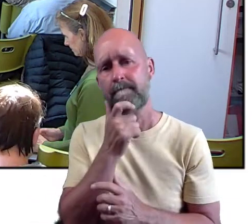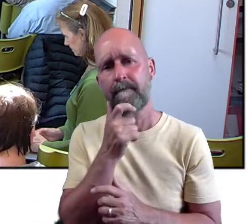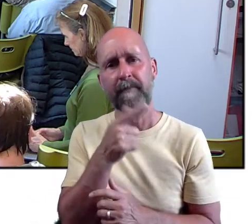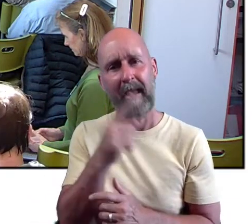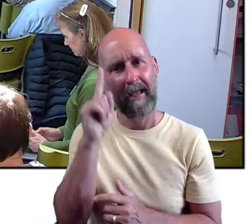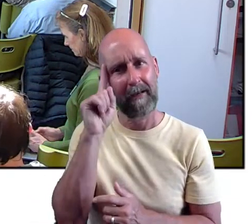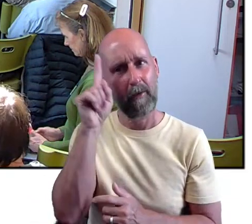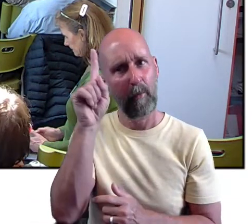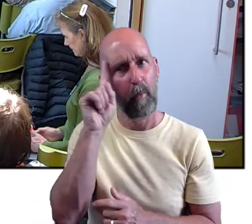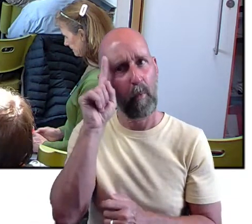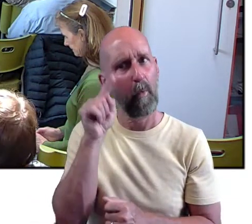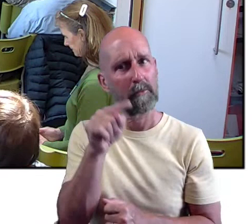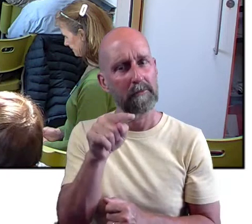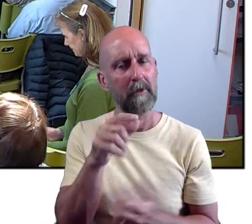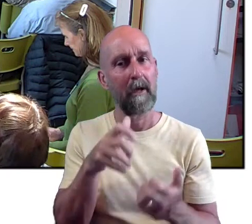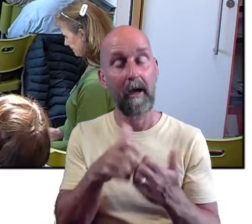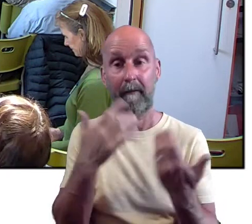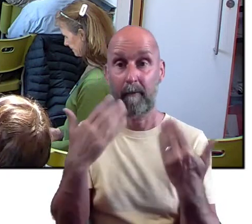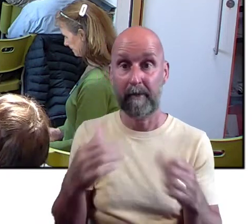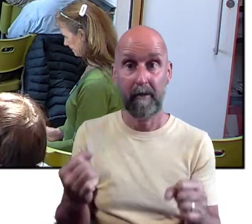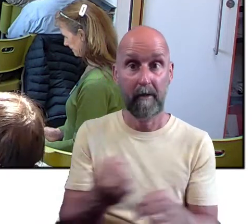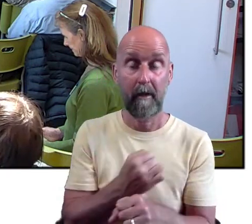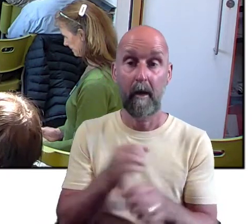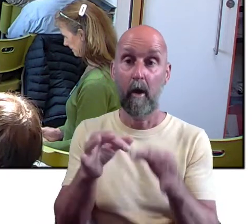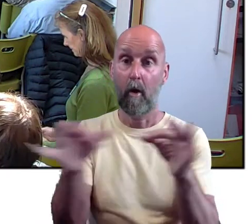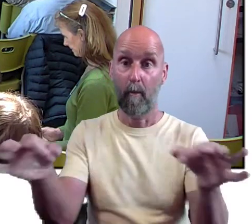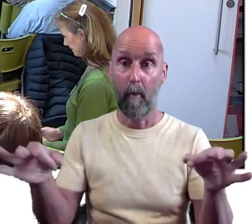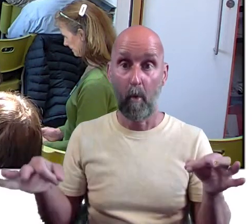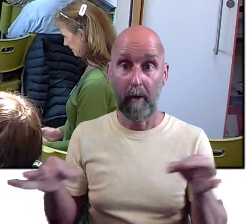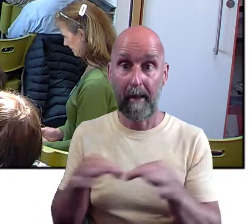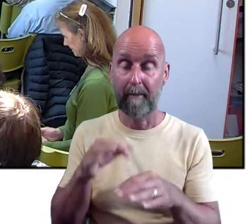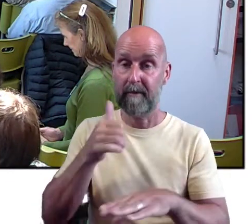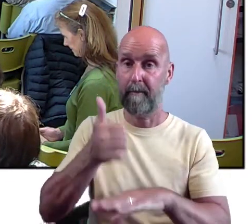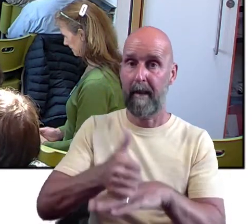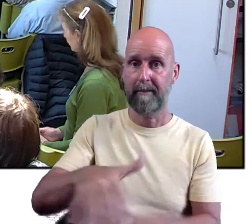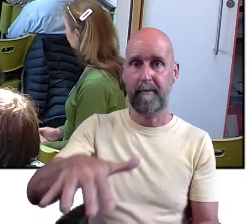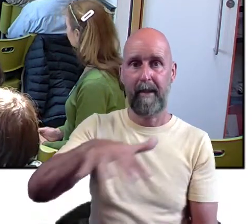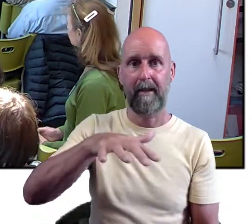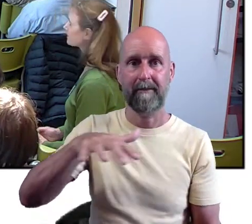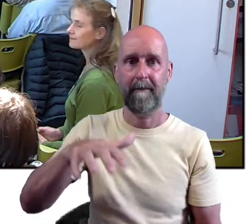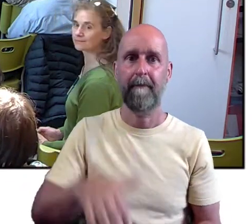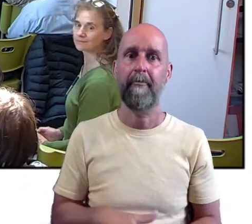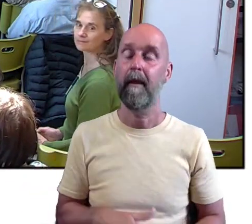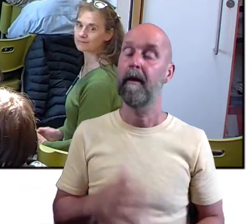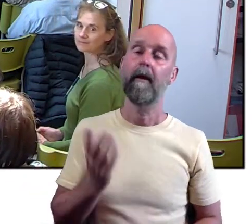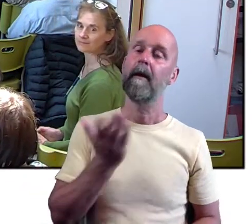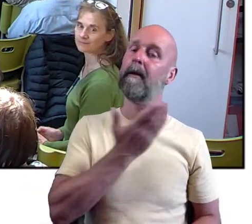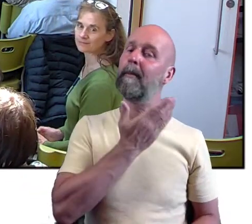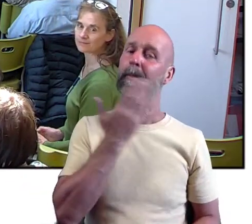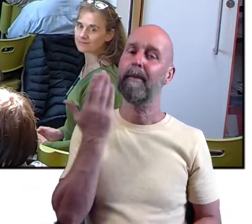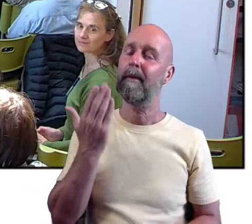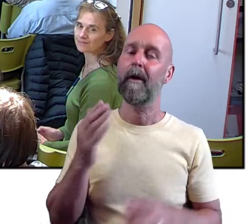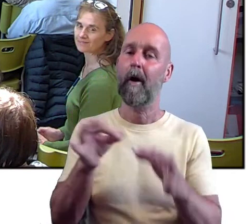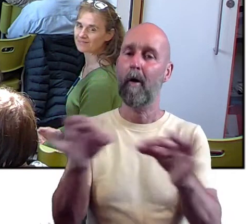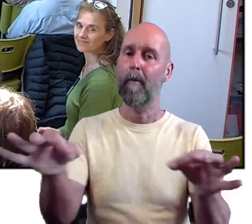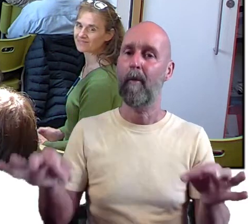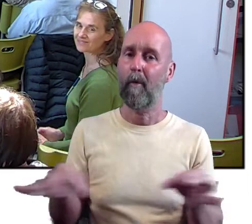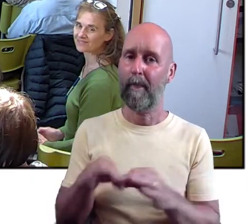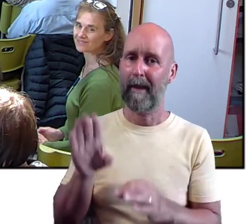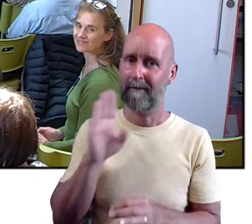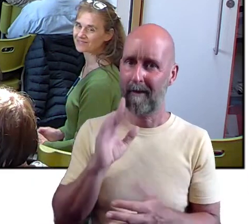about if you've ever done anything with board games, place-based board games. I haven't actually done much with board games. That sounds like an amazing